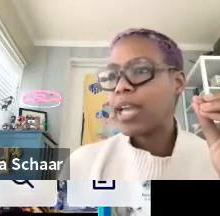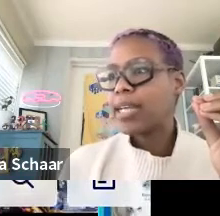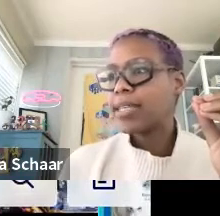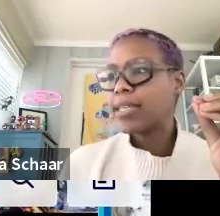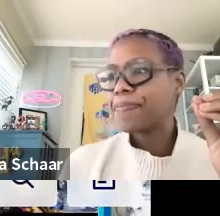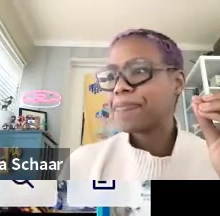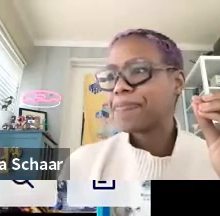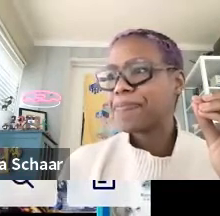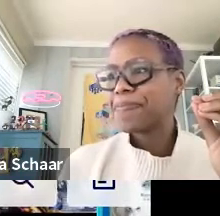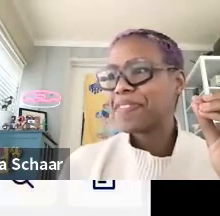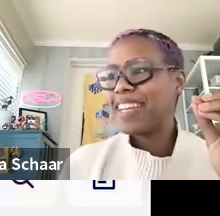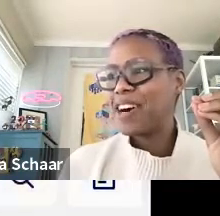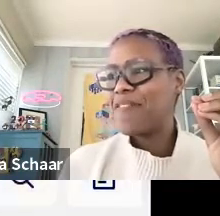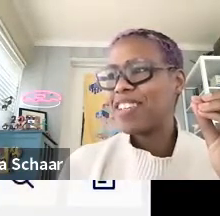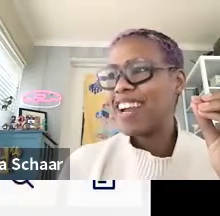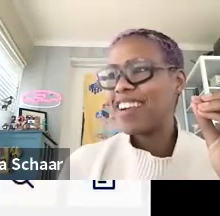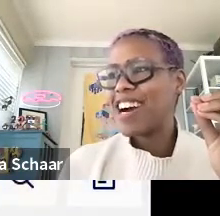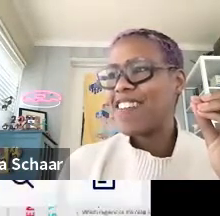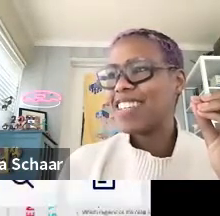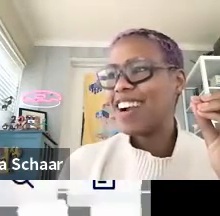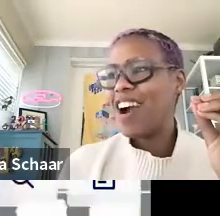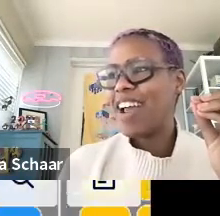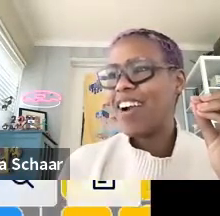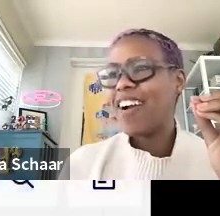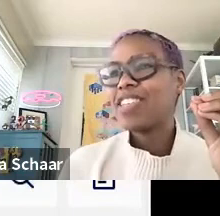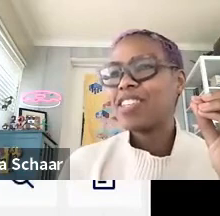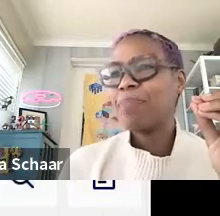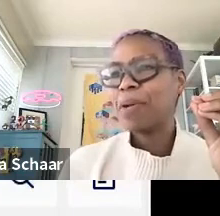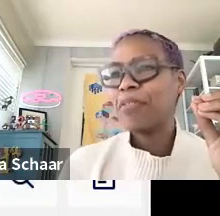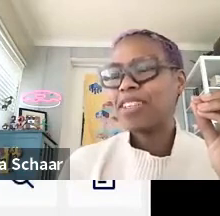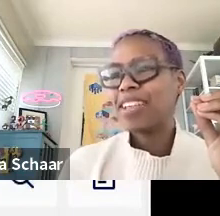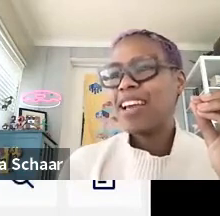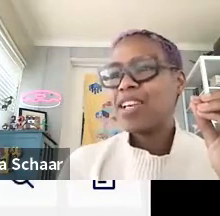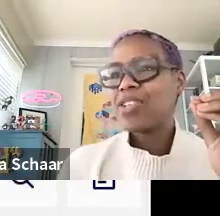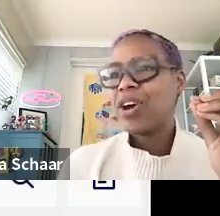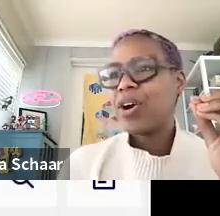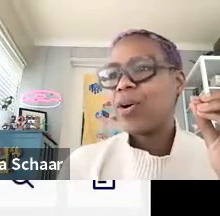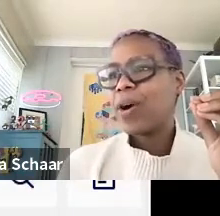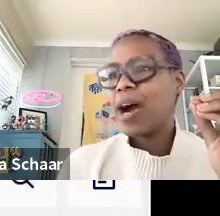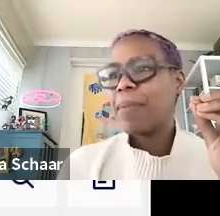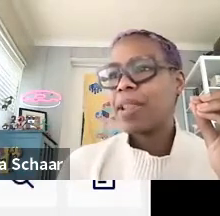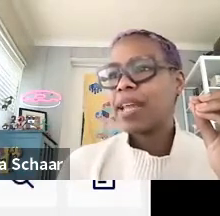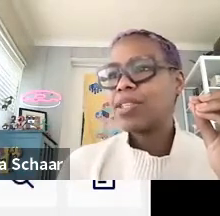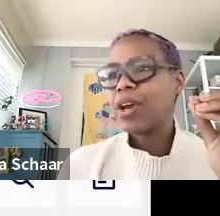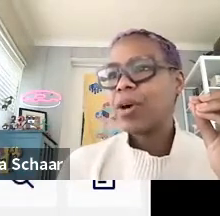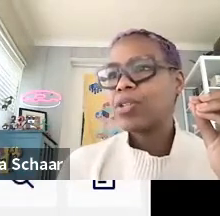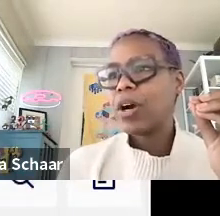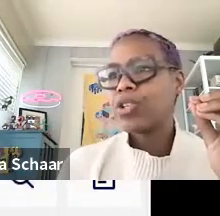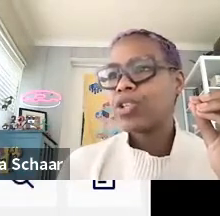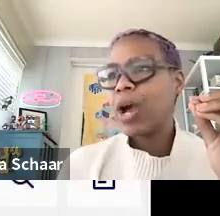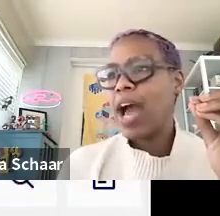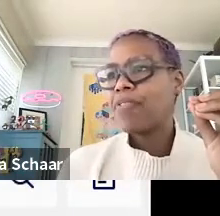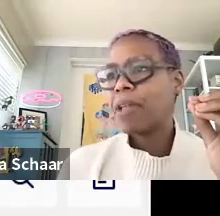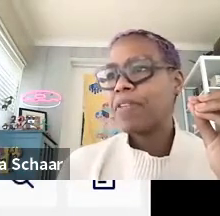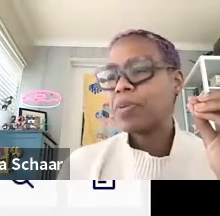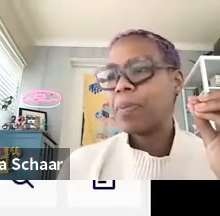Don't freeze. It's almost there. It's almost there. All right, here. So this is a blank one for us. So let's go to ours.